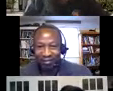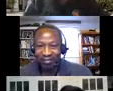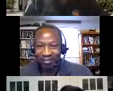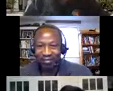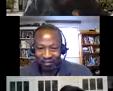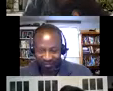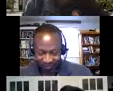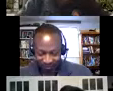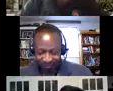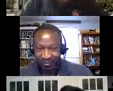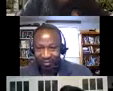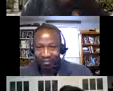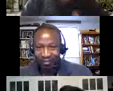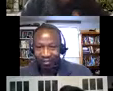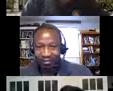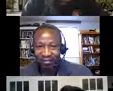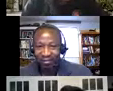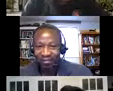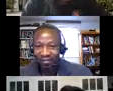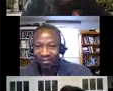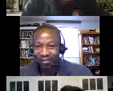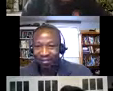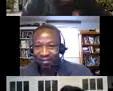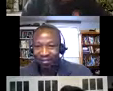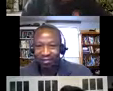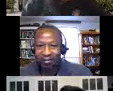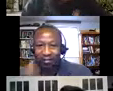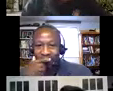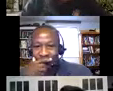back on top. Got the flame and everything.